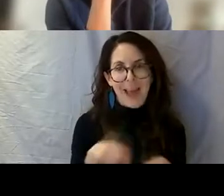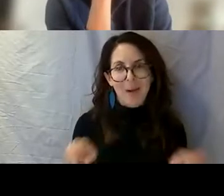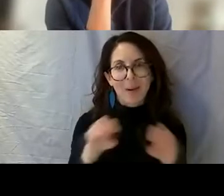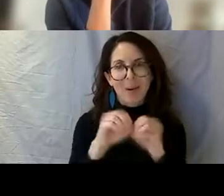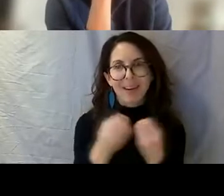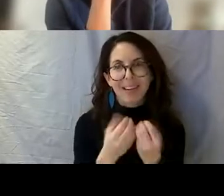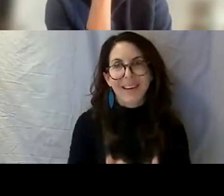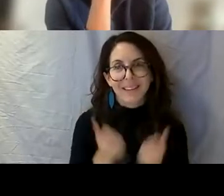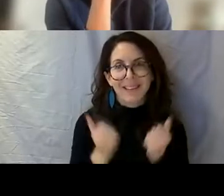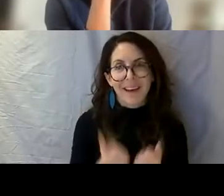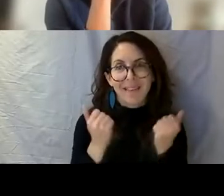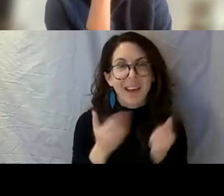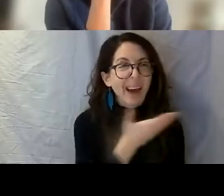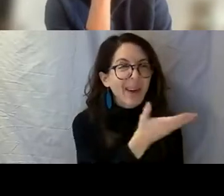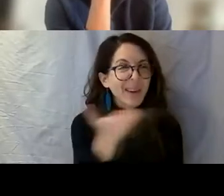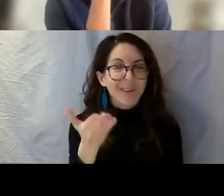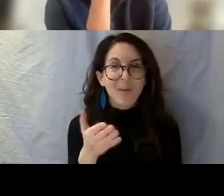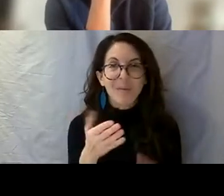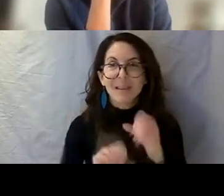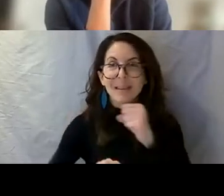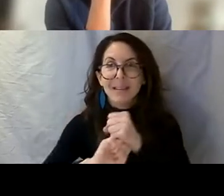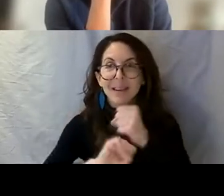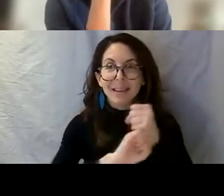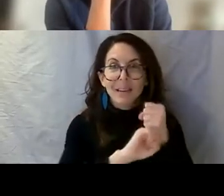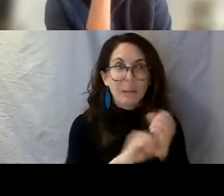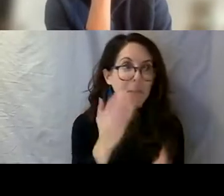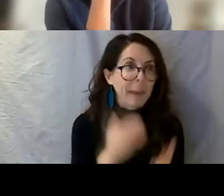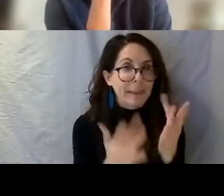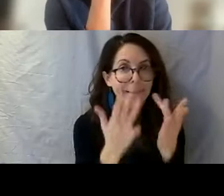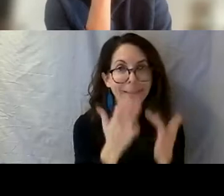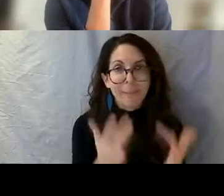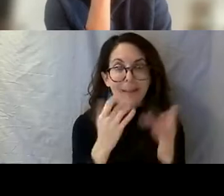outpouring of private support, which I think was based on sympathy and